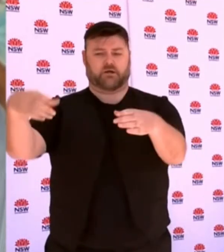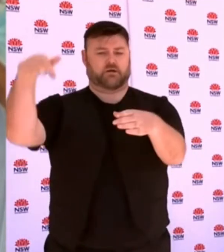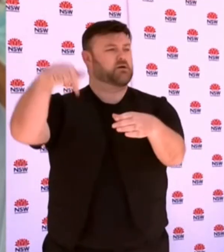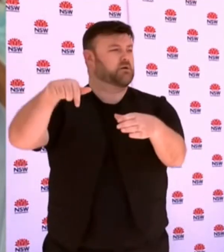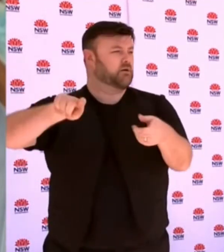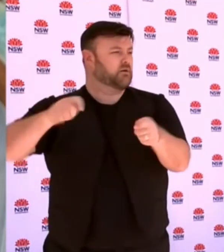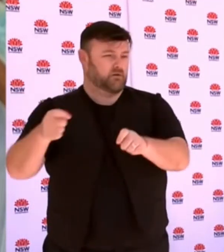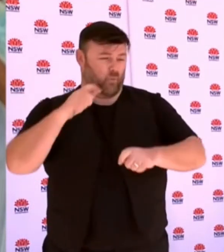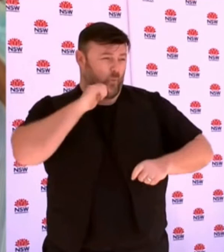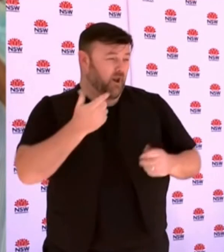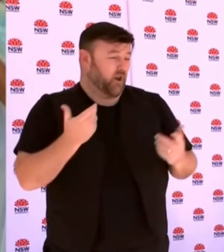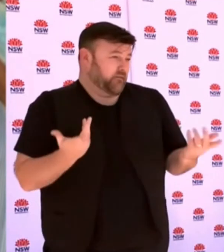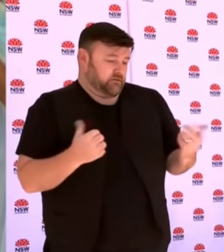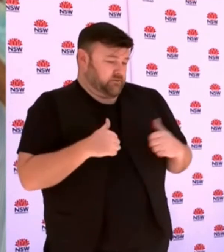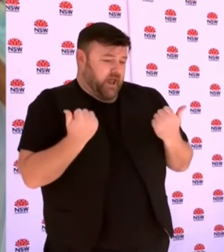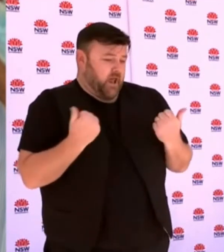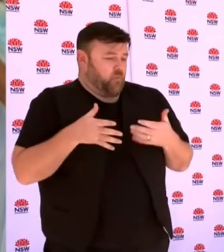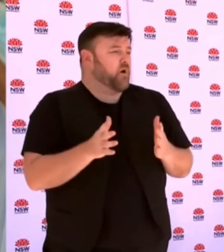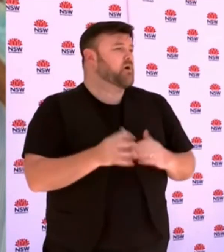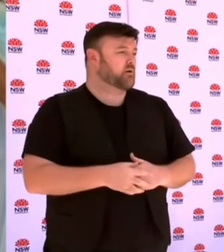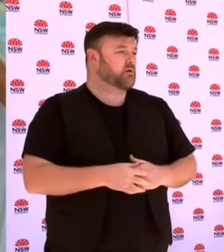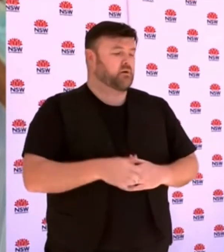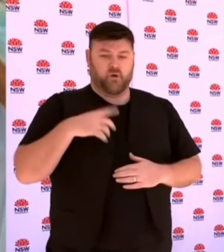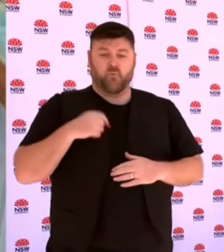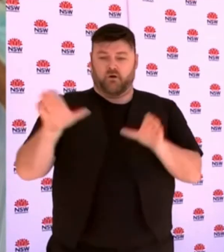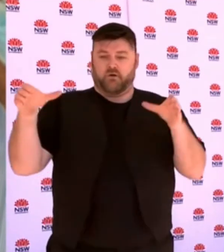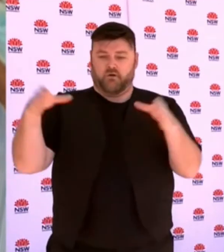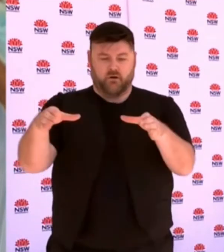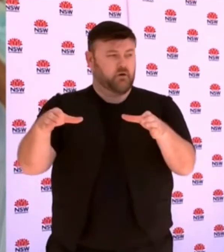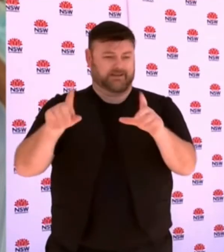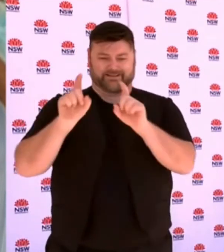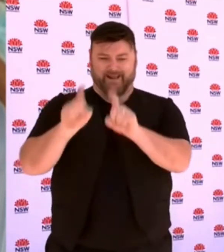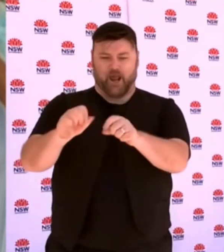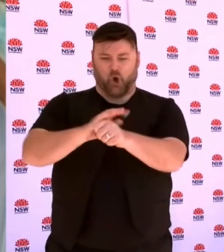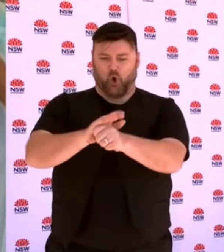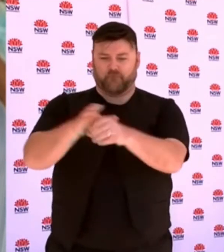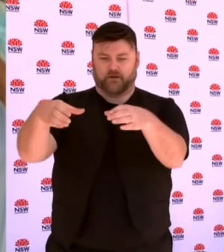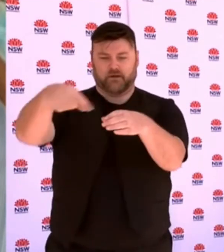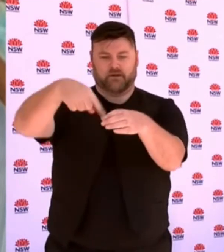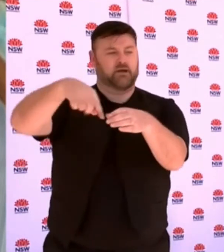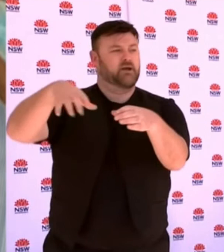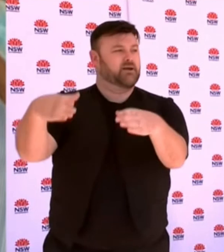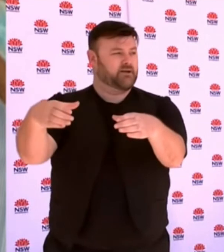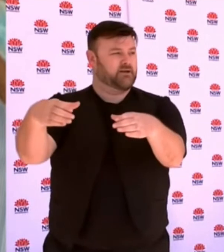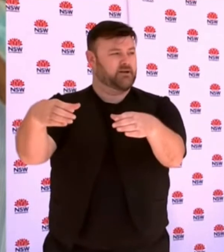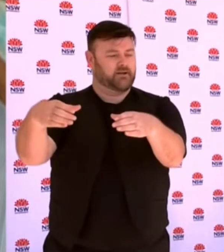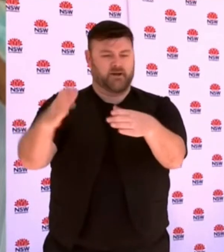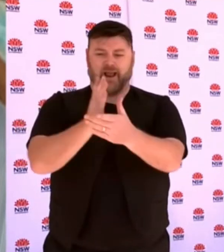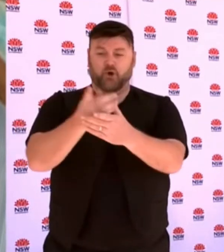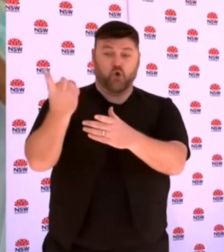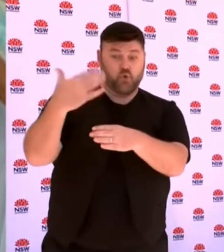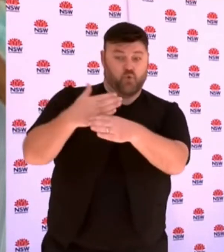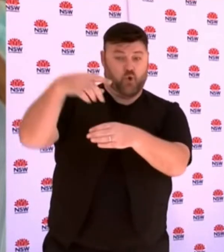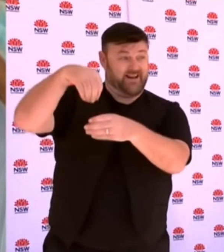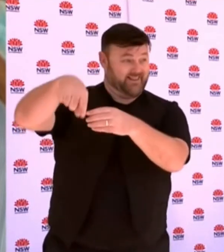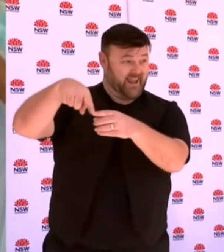basic premises of public health. You want to contain, make sure you've got only staff working there that are